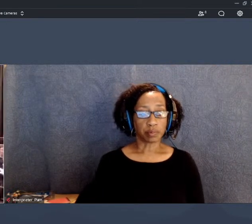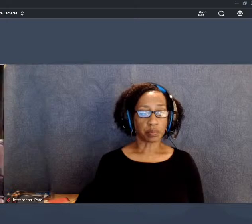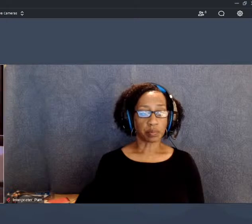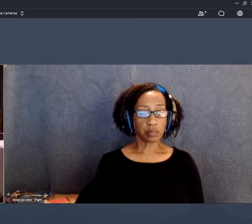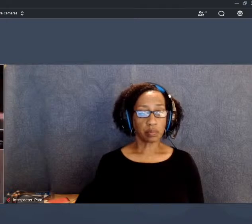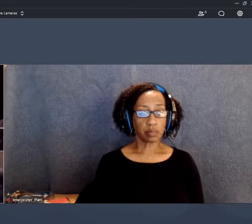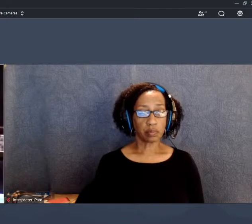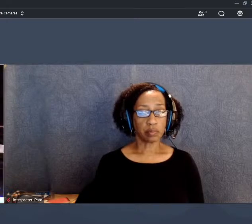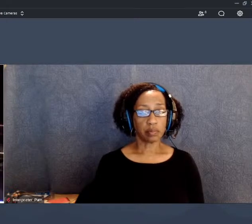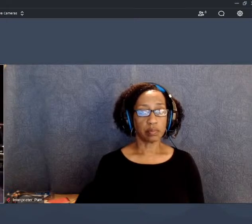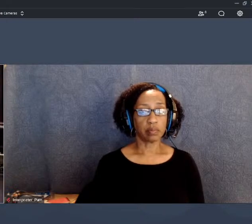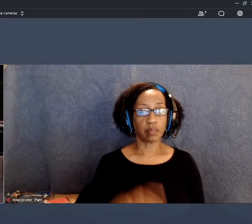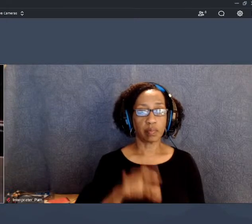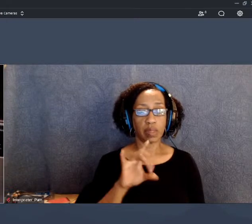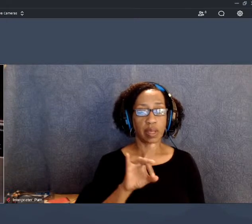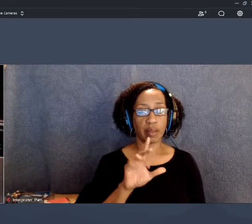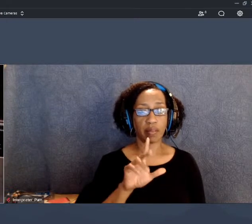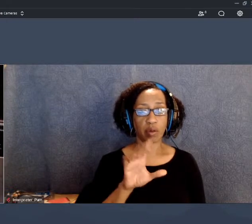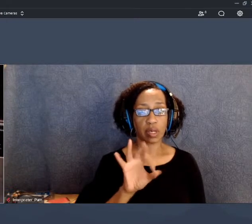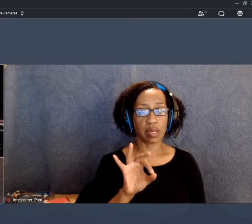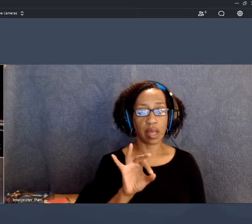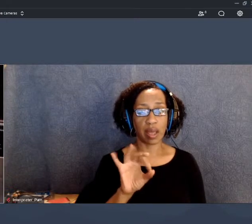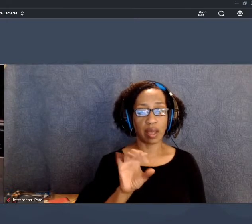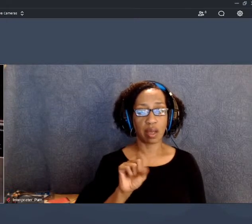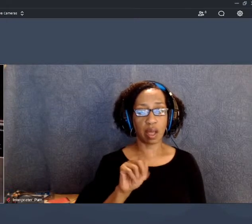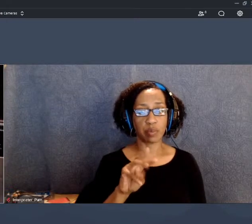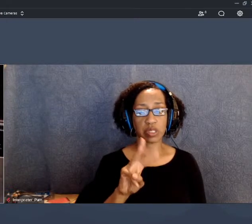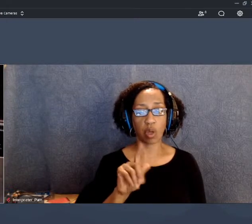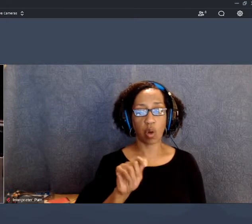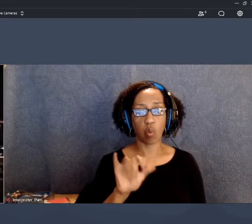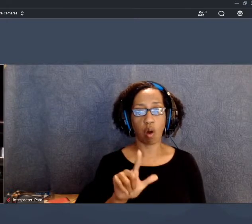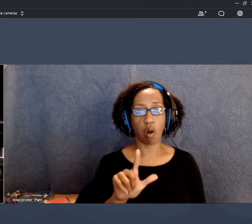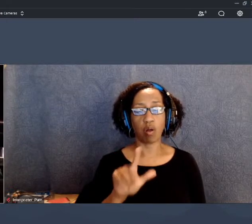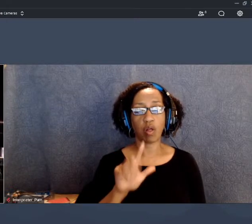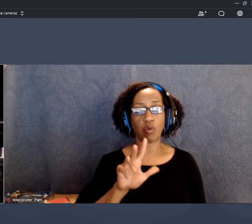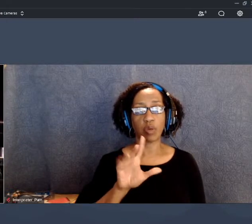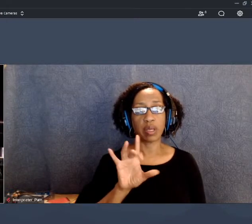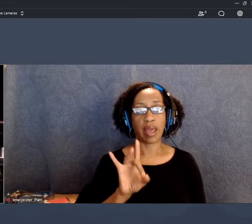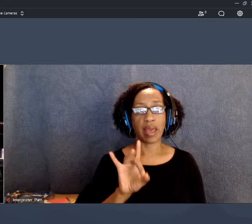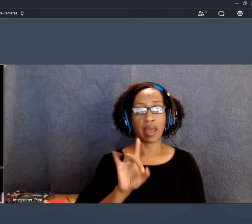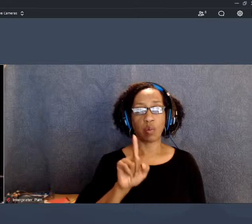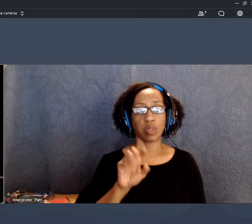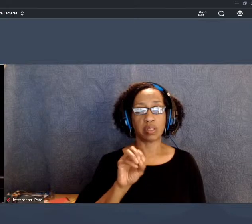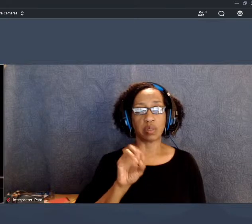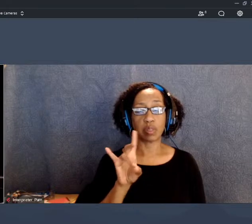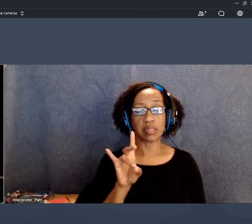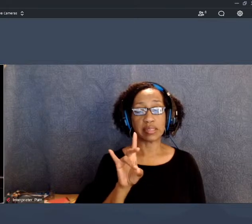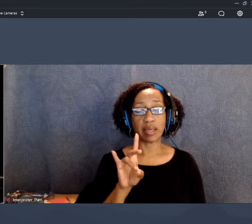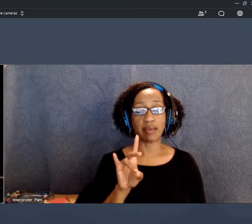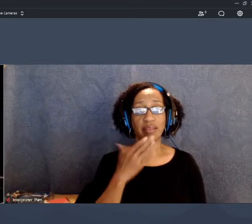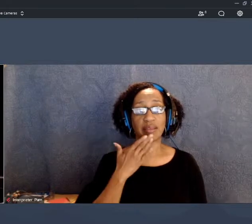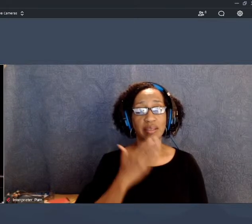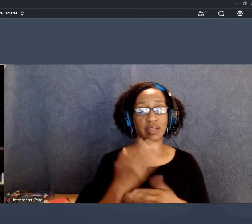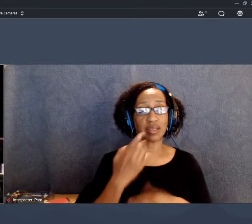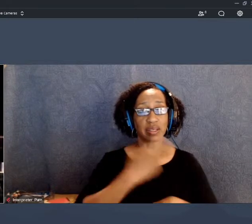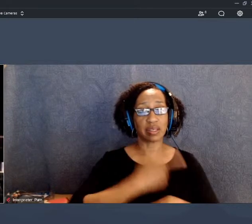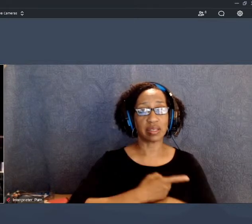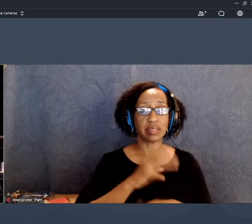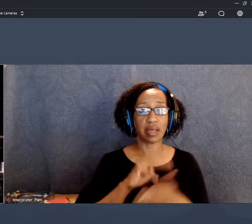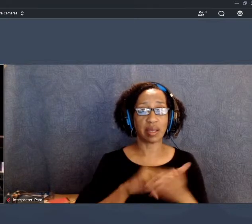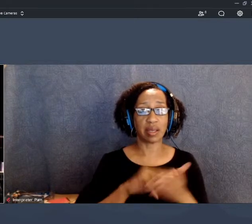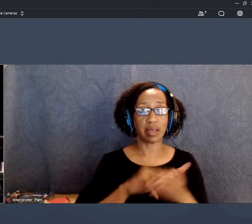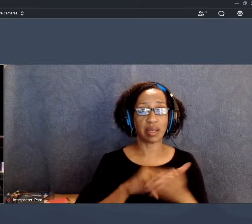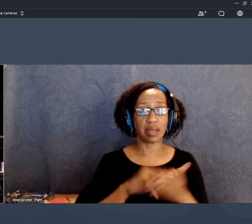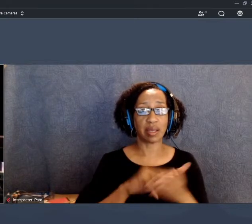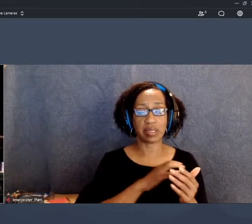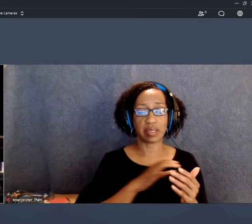Eight 839 Stonewall Street, Memphis, Tennessee 38107. Good day, Memphis City Council. The